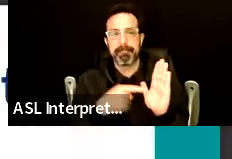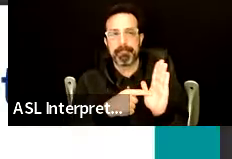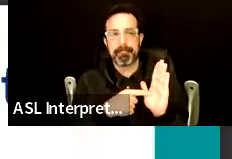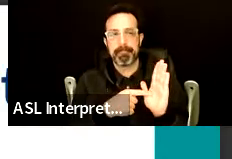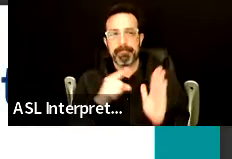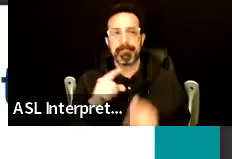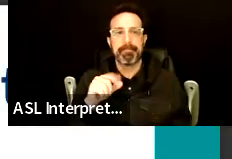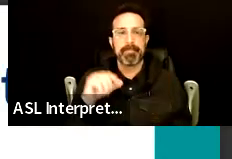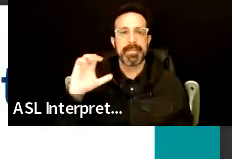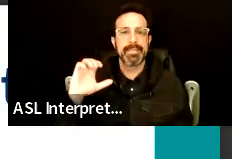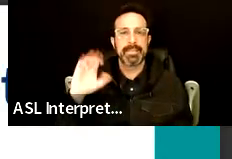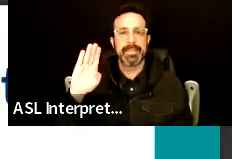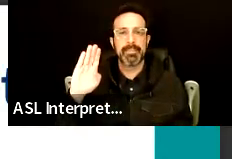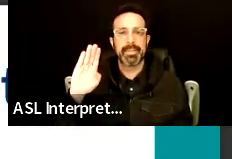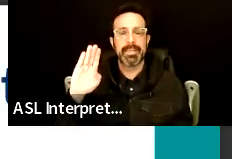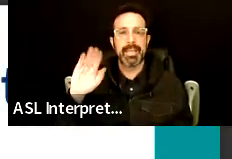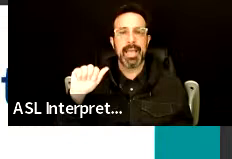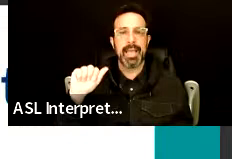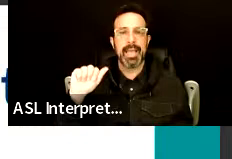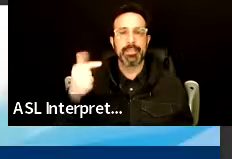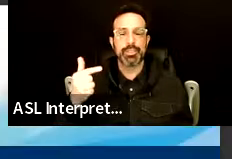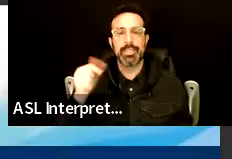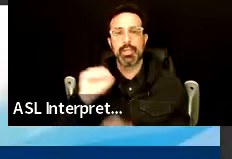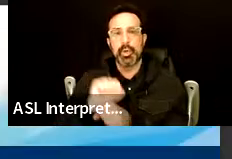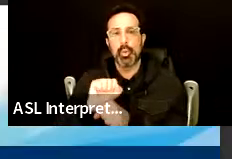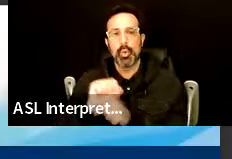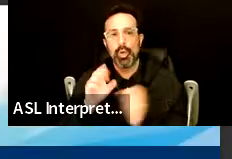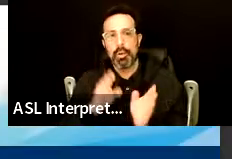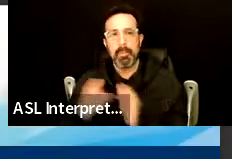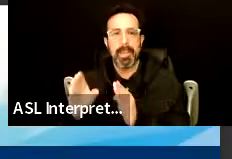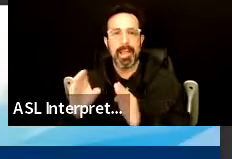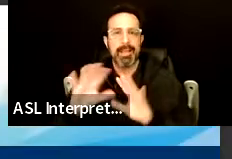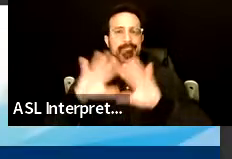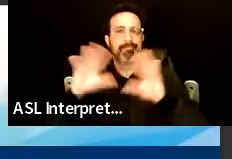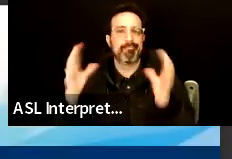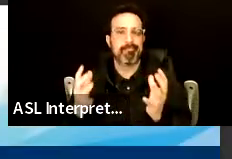the CBAG work plan overview.